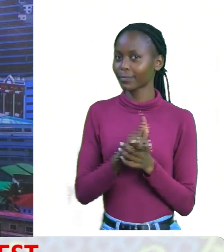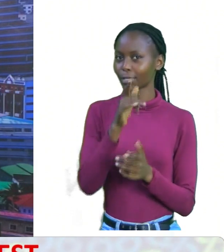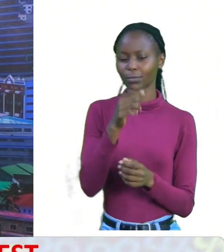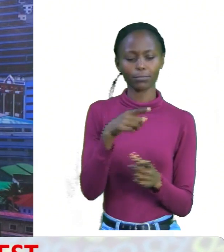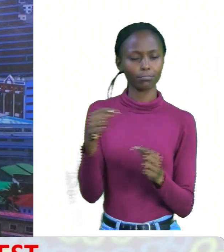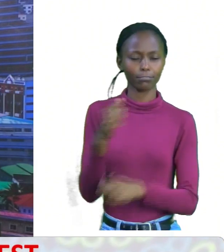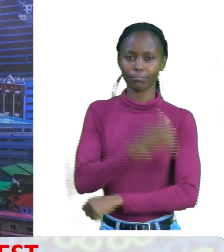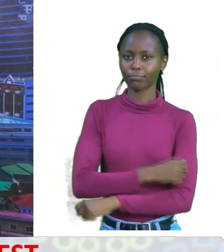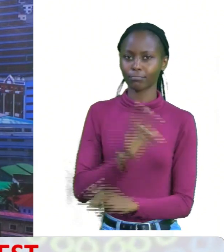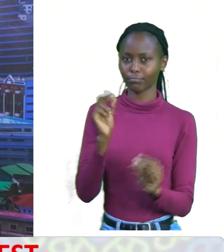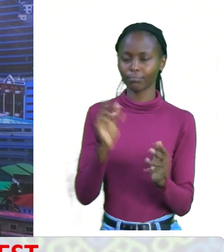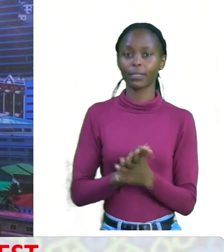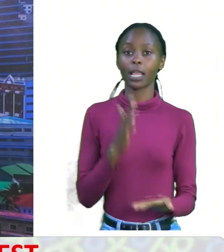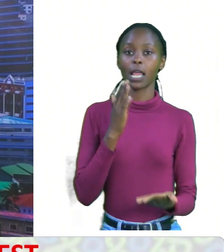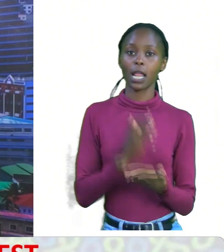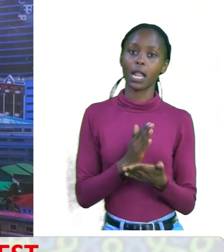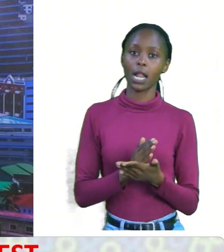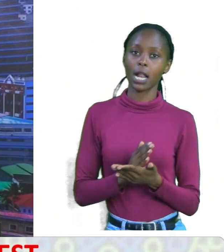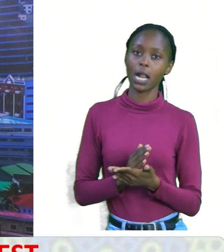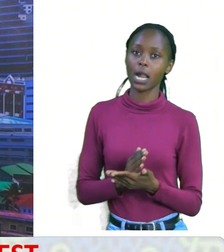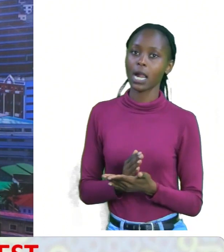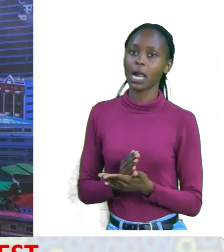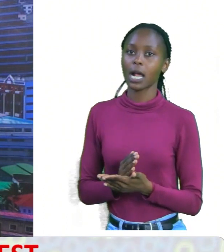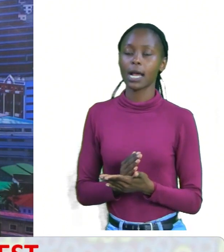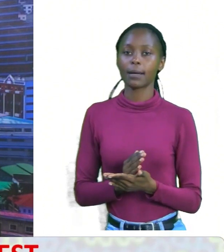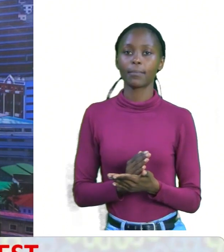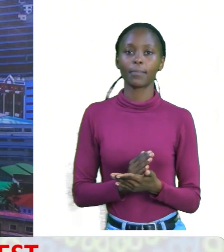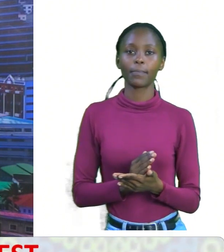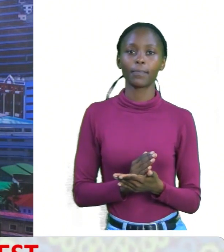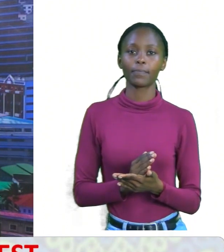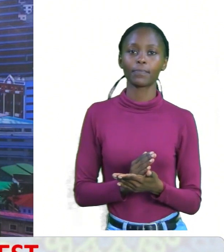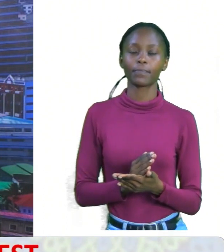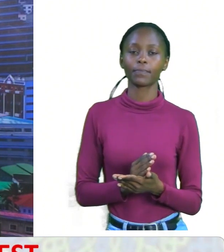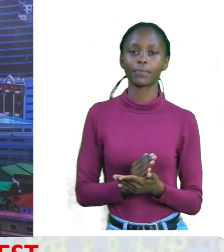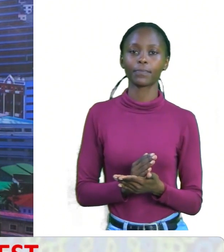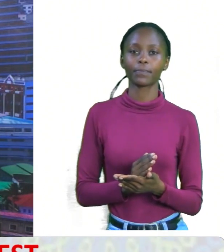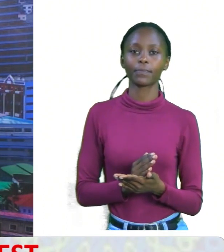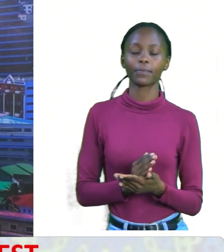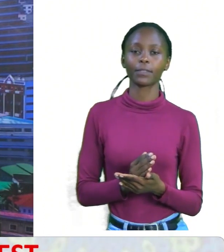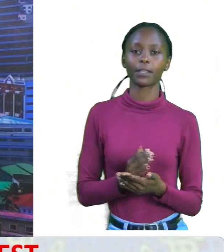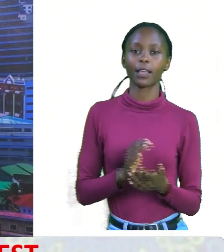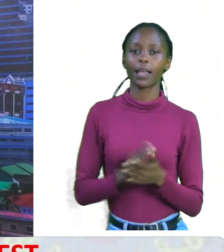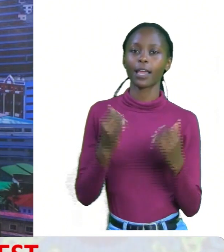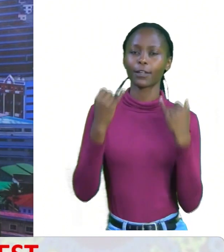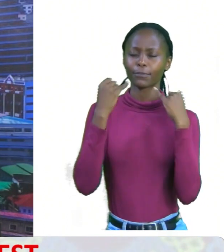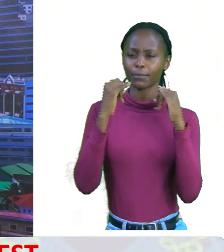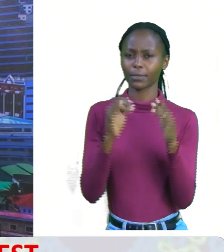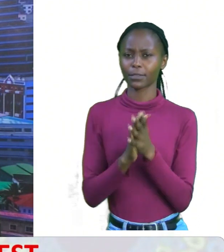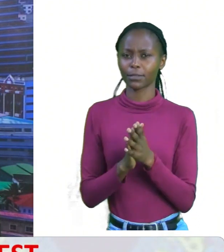repeat, a fact is information minus emotions. An opinion is information plus